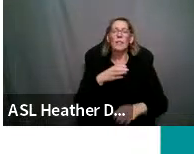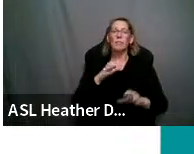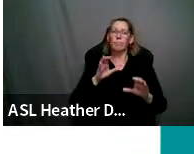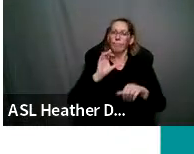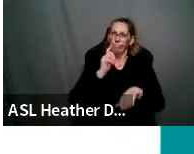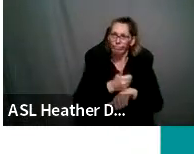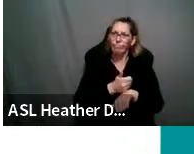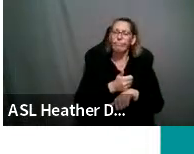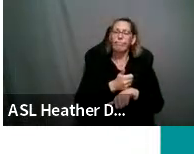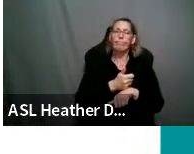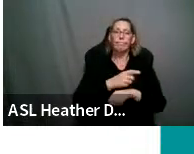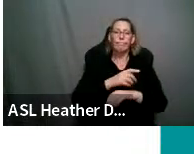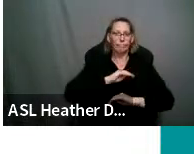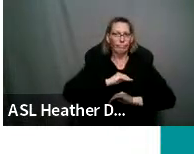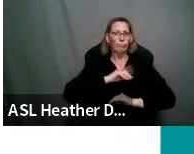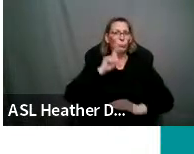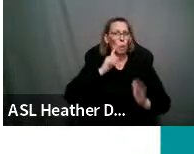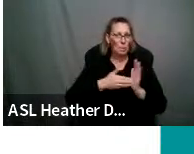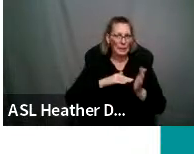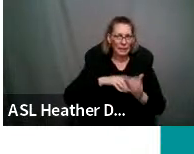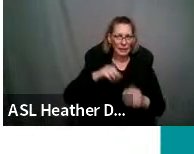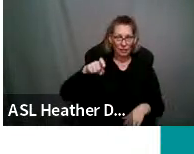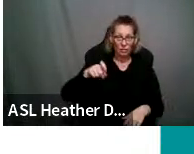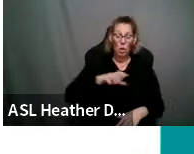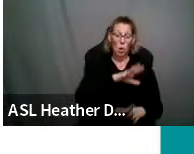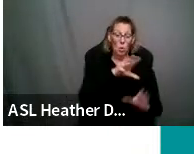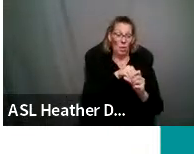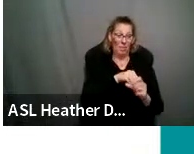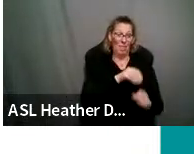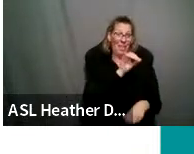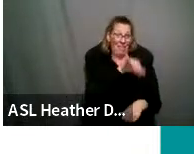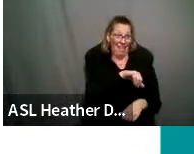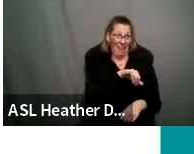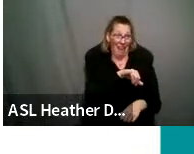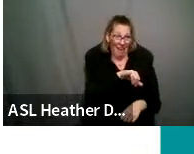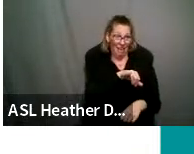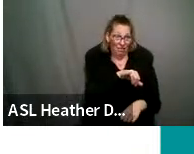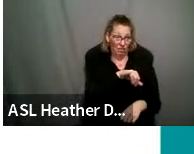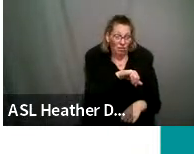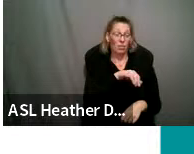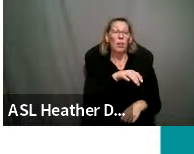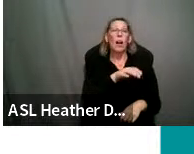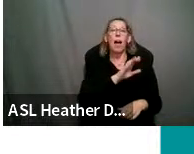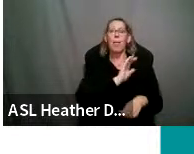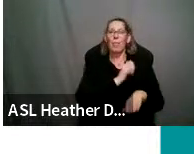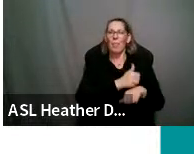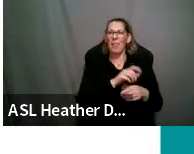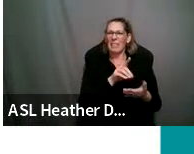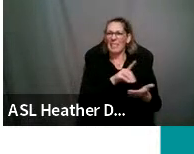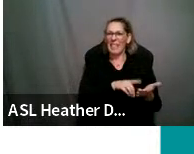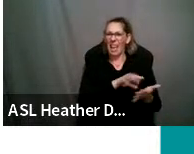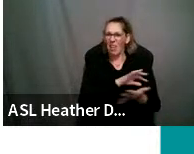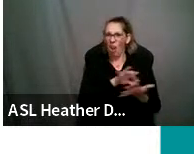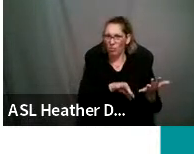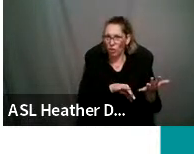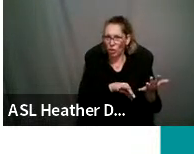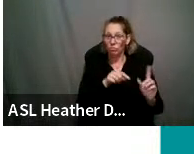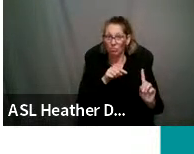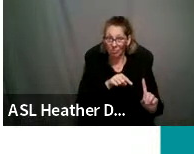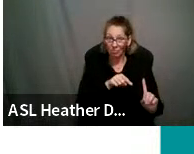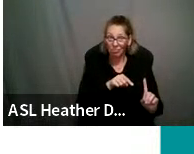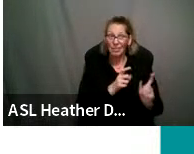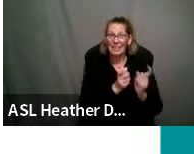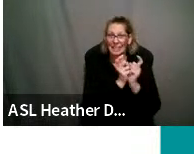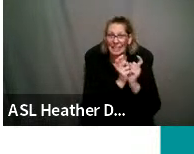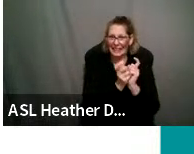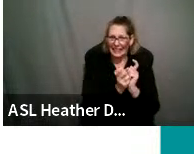need. Within the modified locally preferred alternative, there are design options, and those design options are